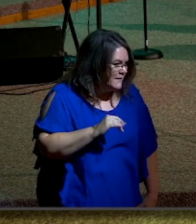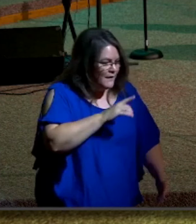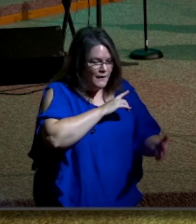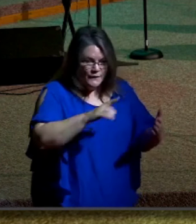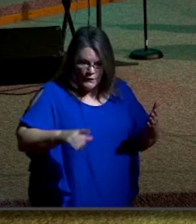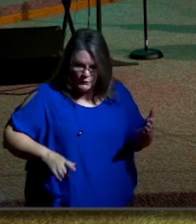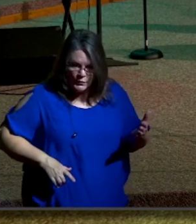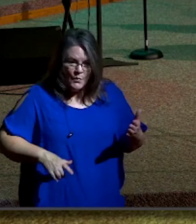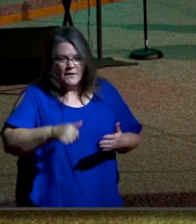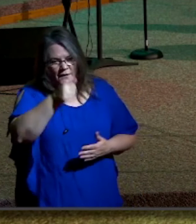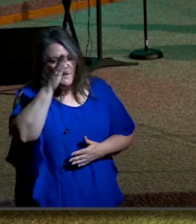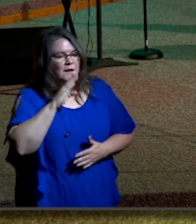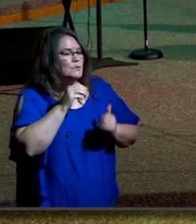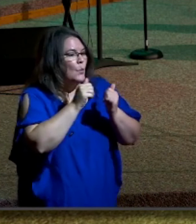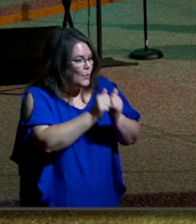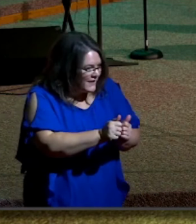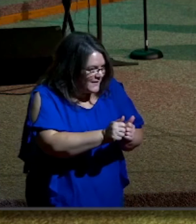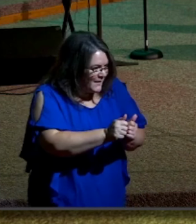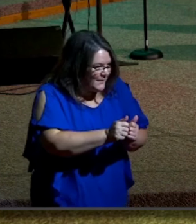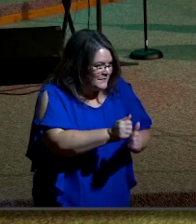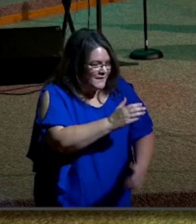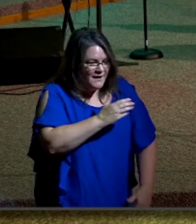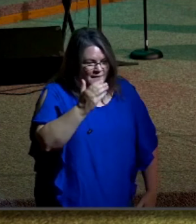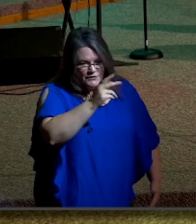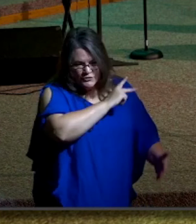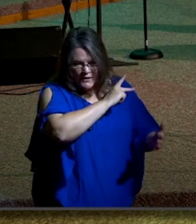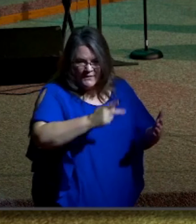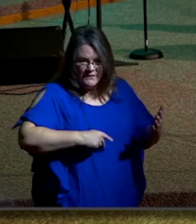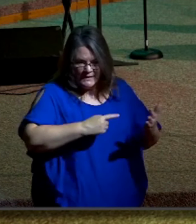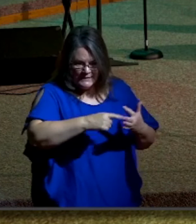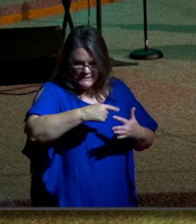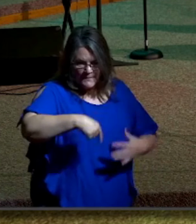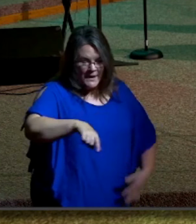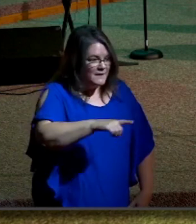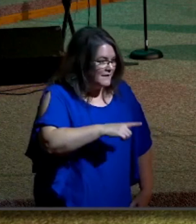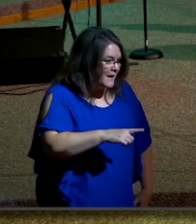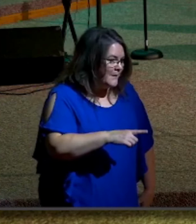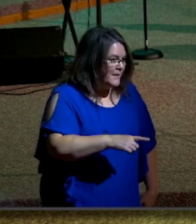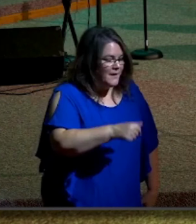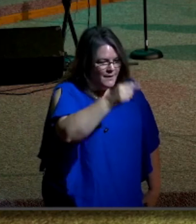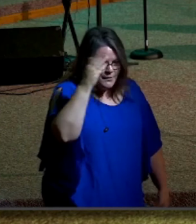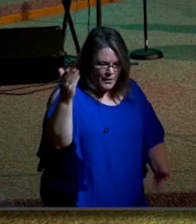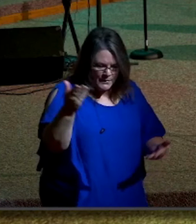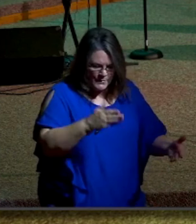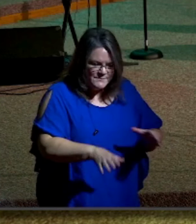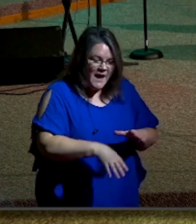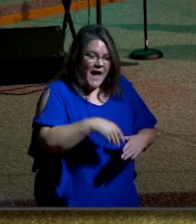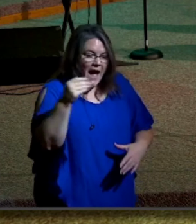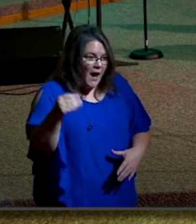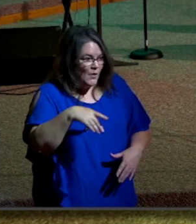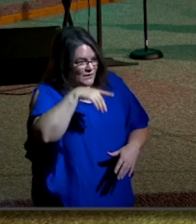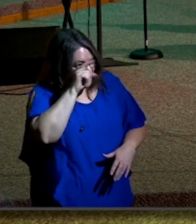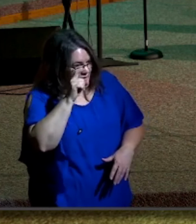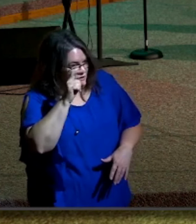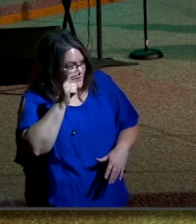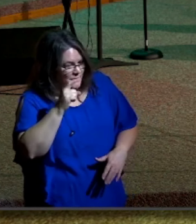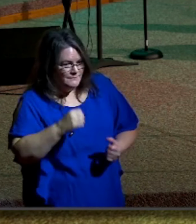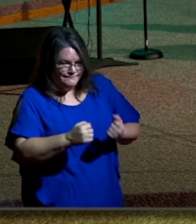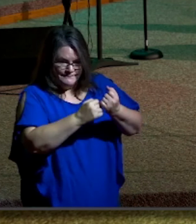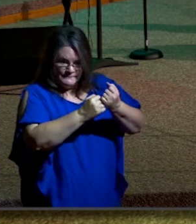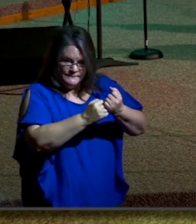with them, and the shout of a king is among them. God brings them out of Egypt and is for them like the horns